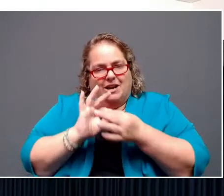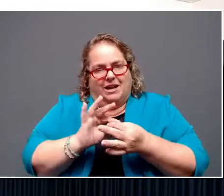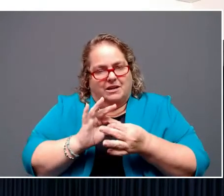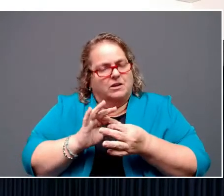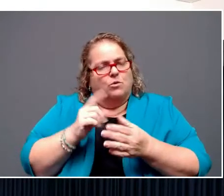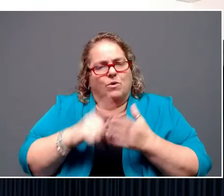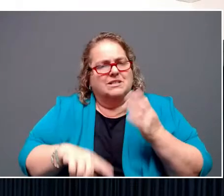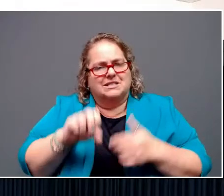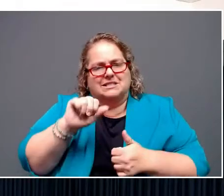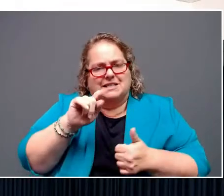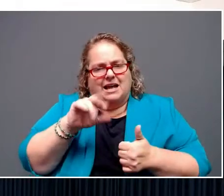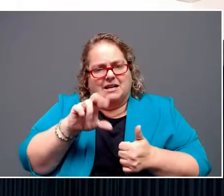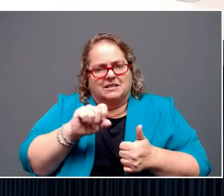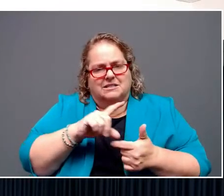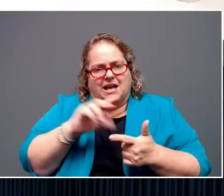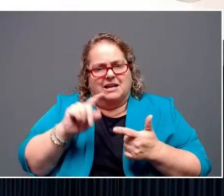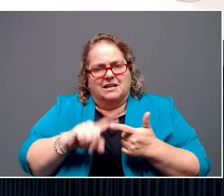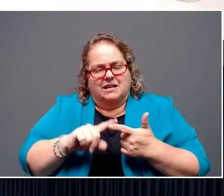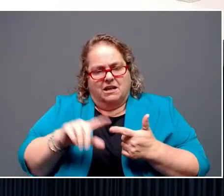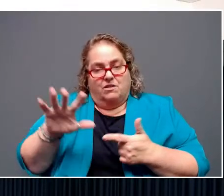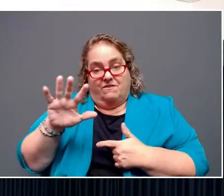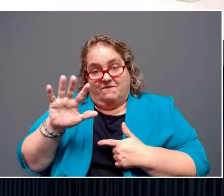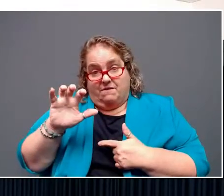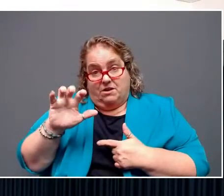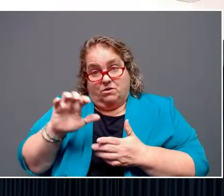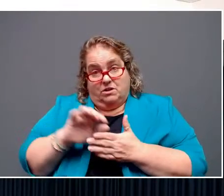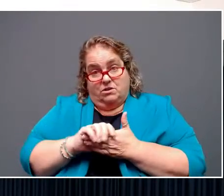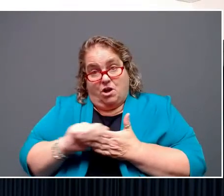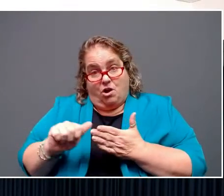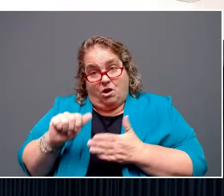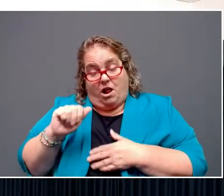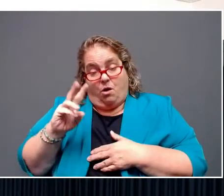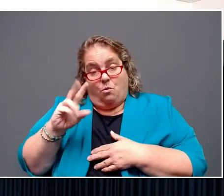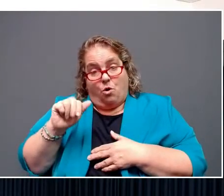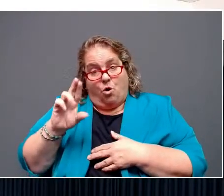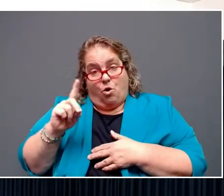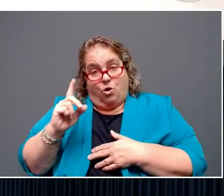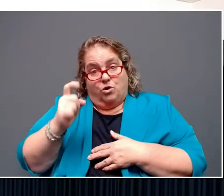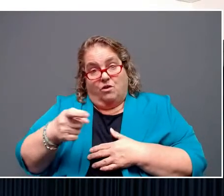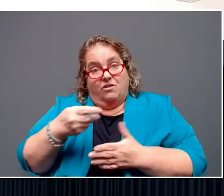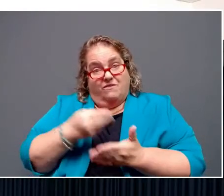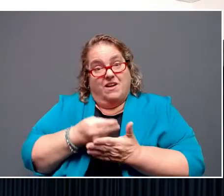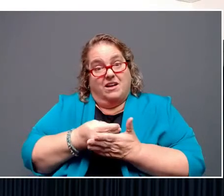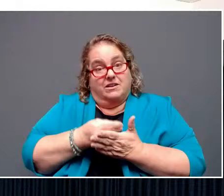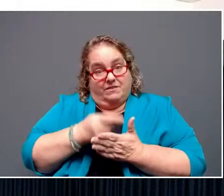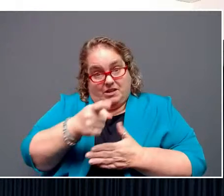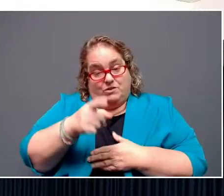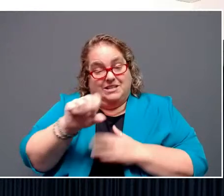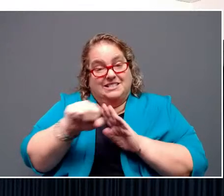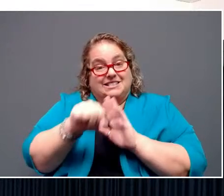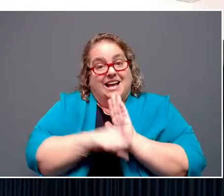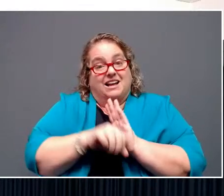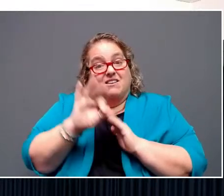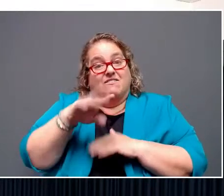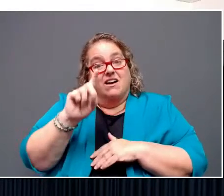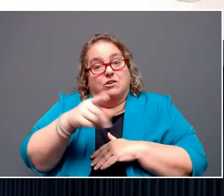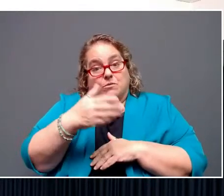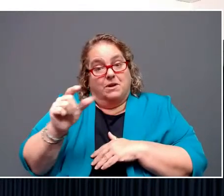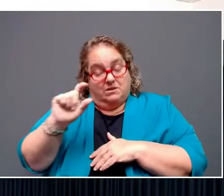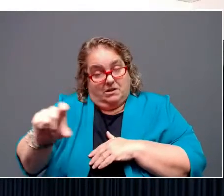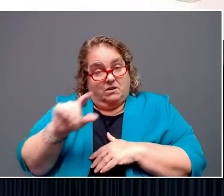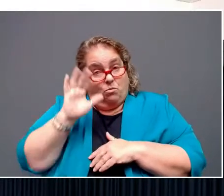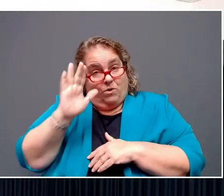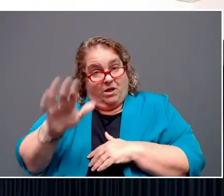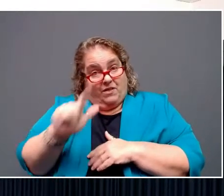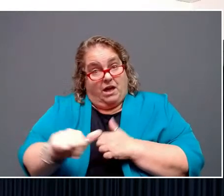And secondly, was the $500 award out of the fund, the state fund, jeopardize FEMA